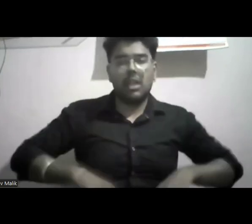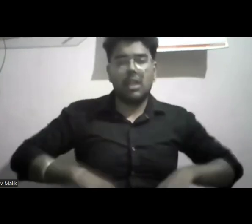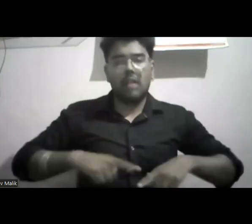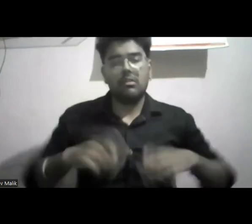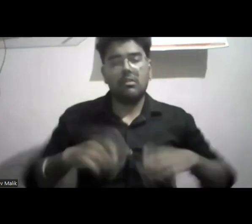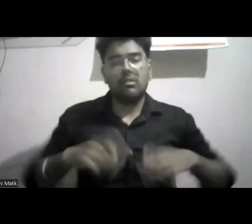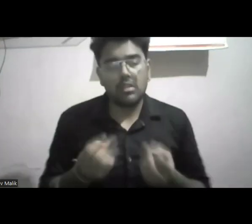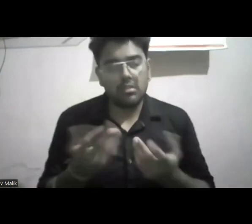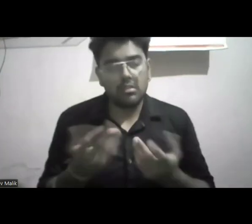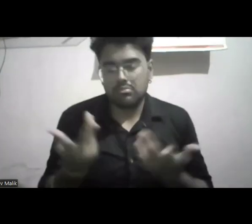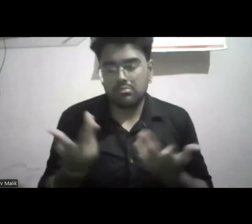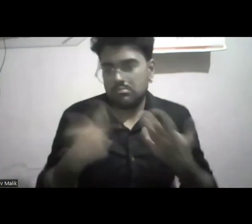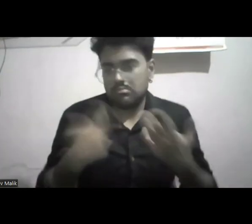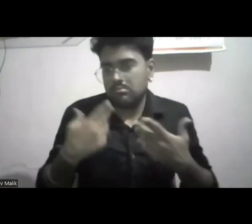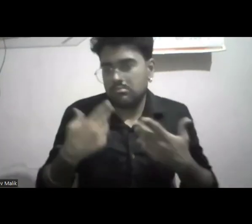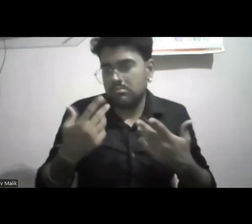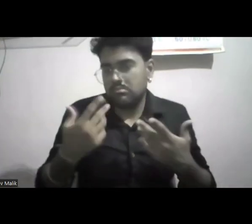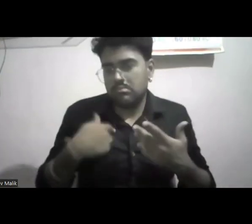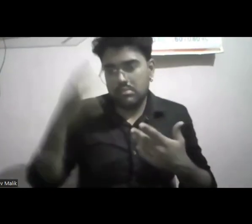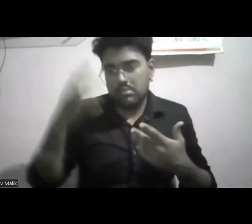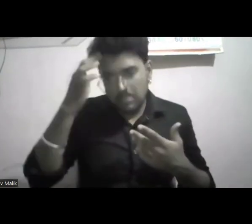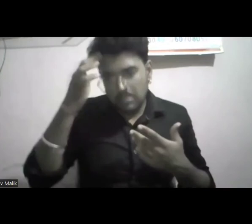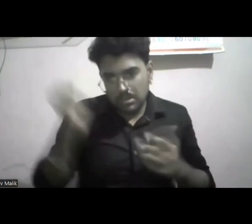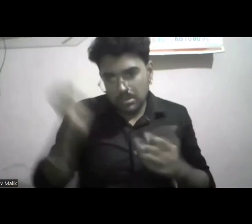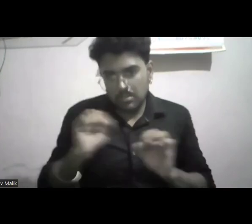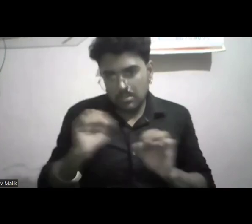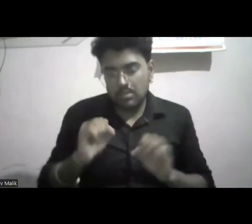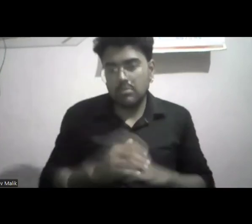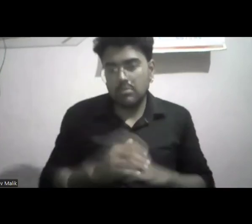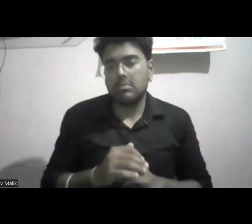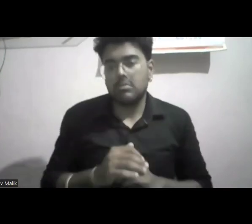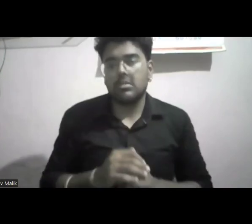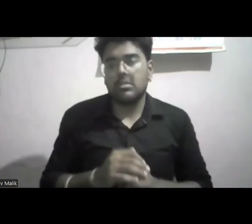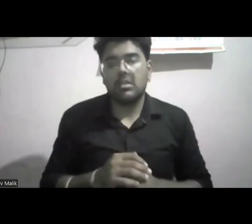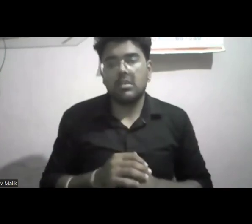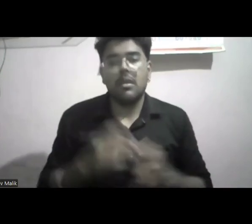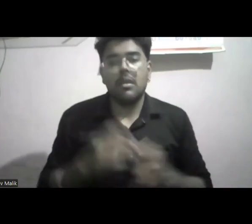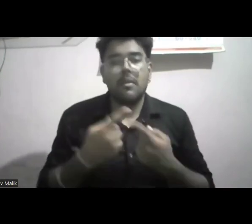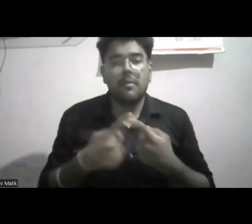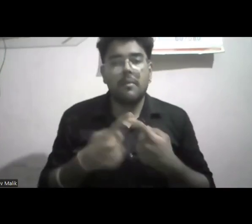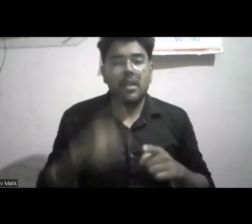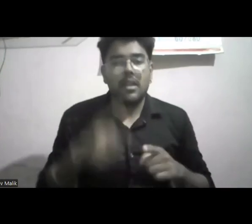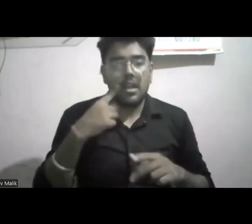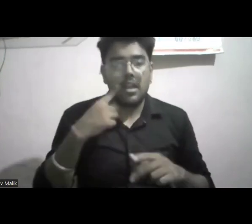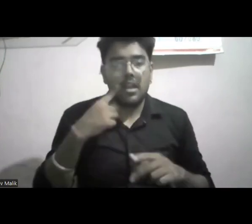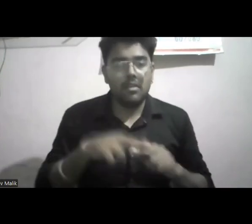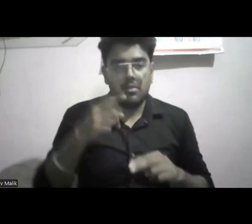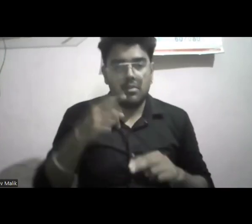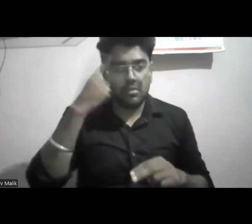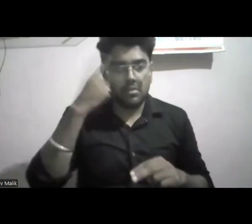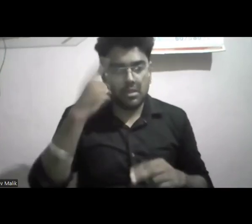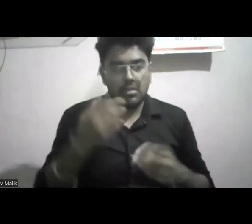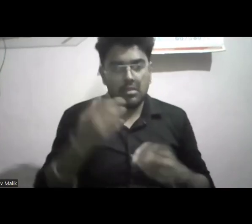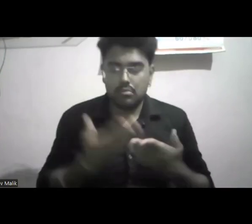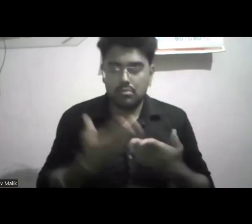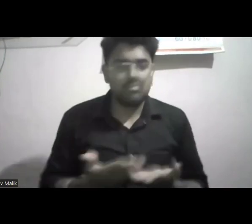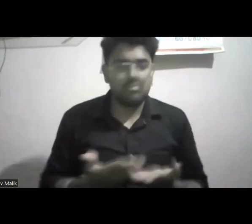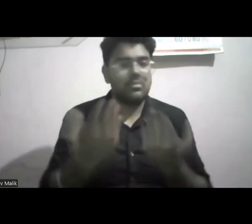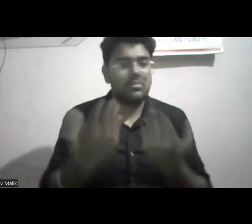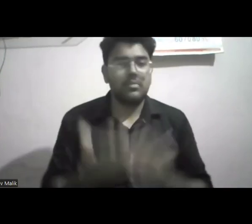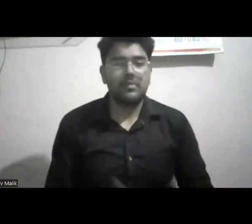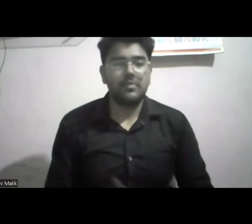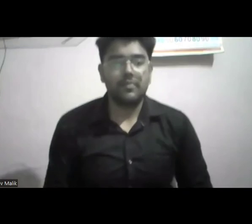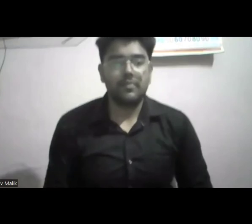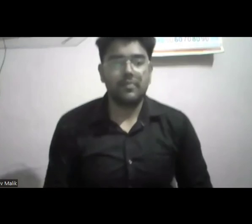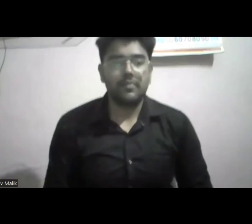the exact scenes from Om Shanti Om, but If you think it could be, please go ahead and, you know, have a